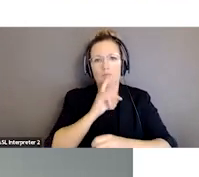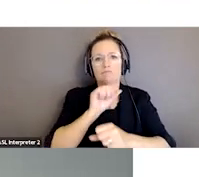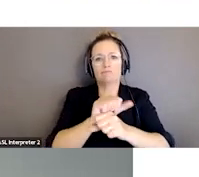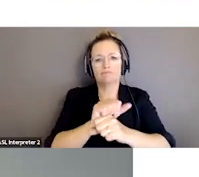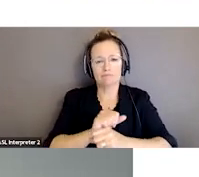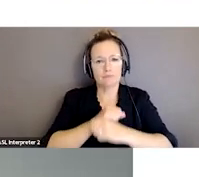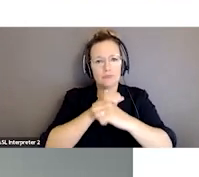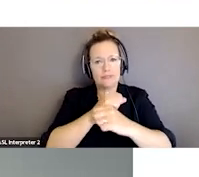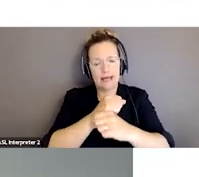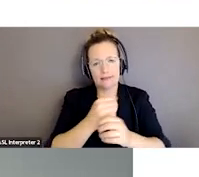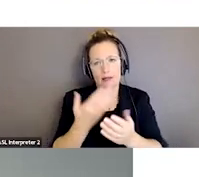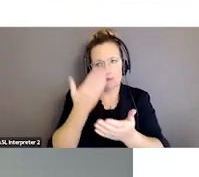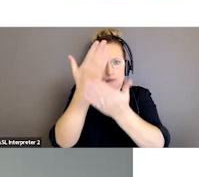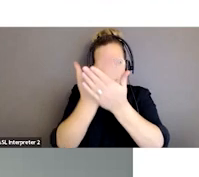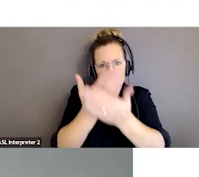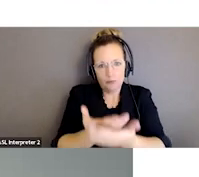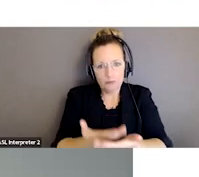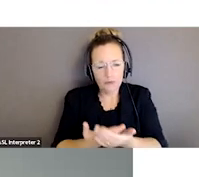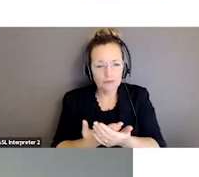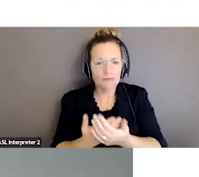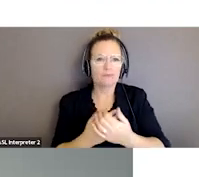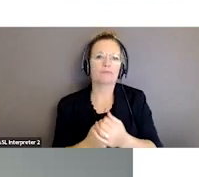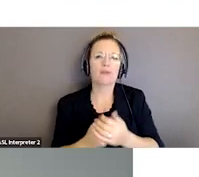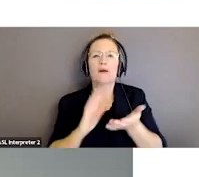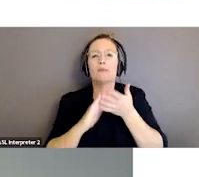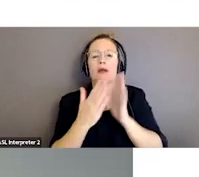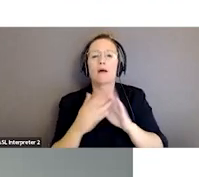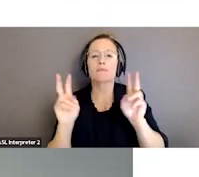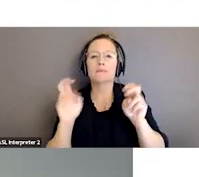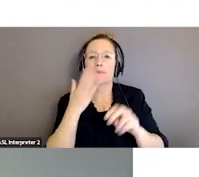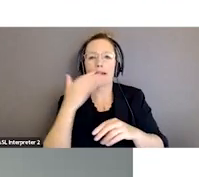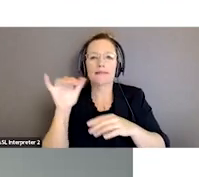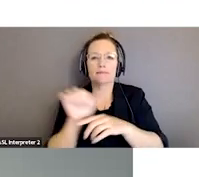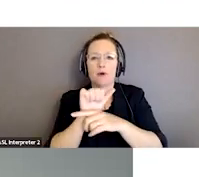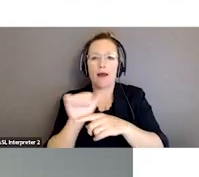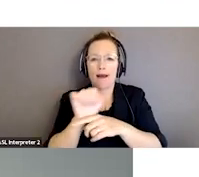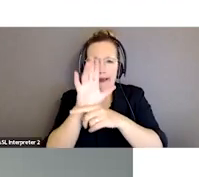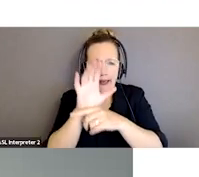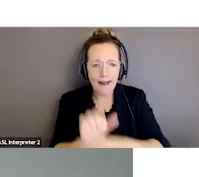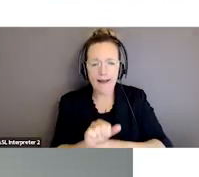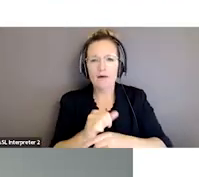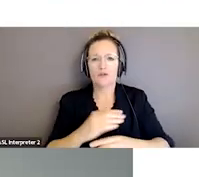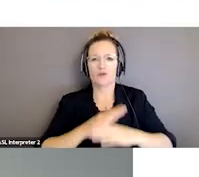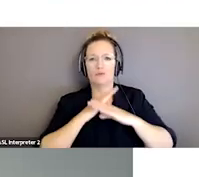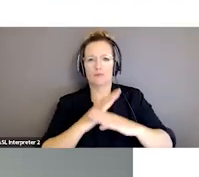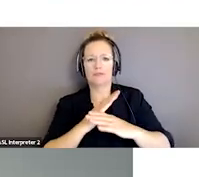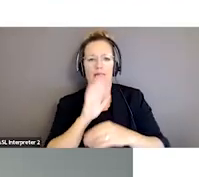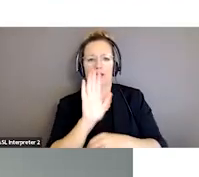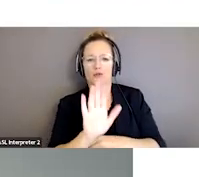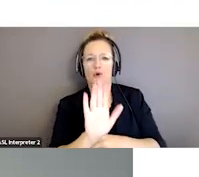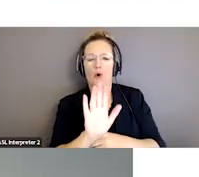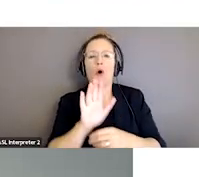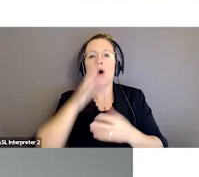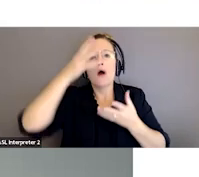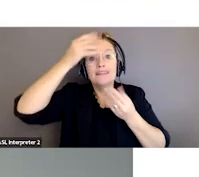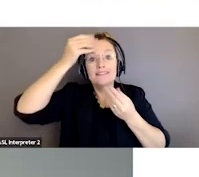demonstrate that. And what kind of things or best practices are required in order to protect your trade secret? That can include